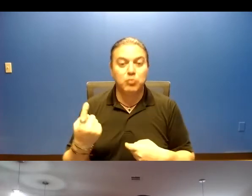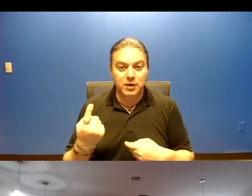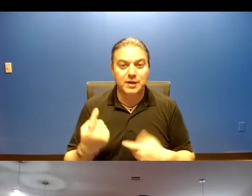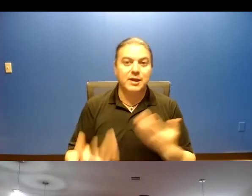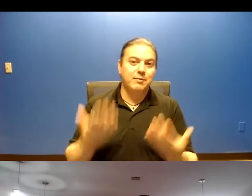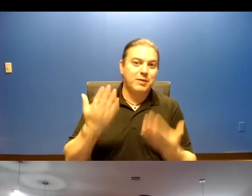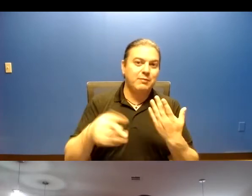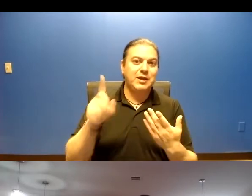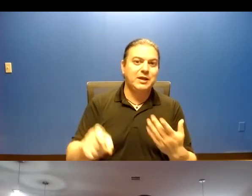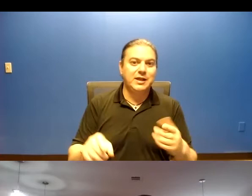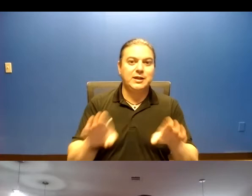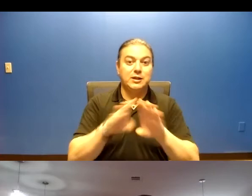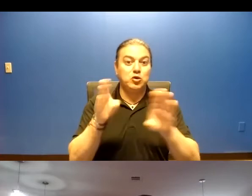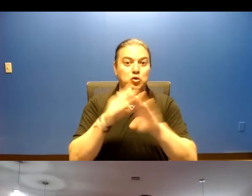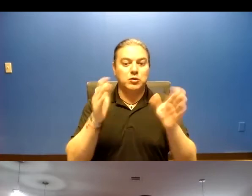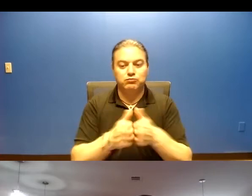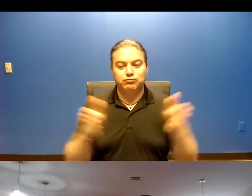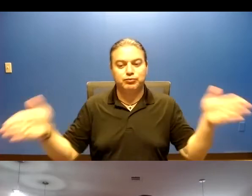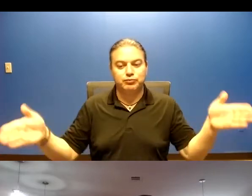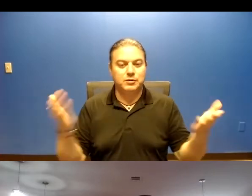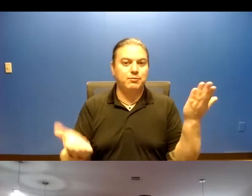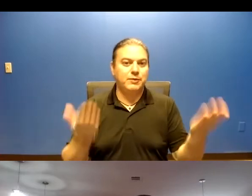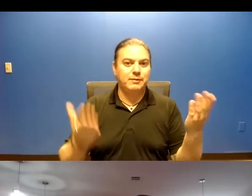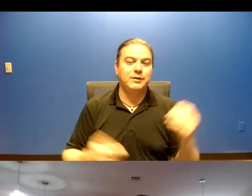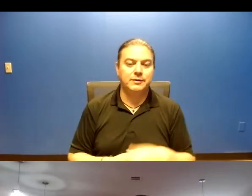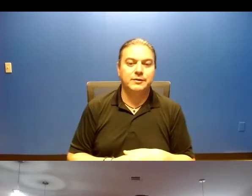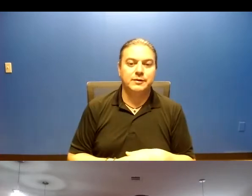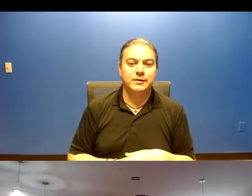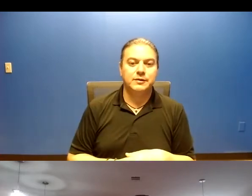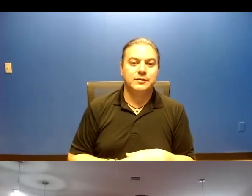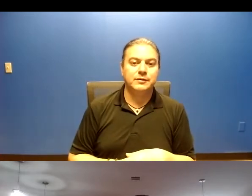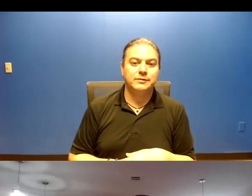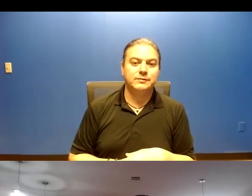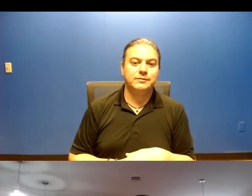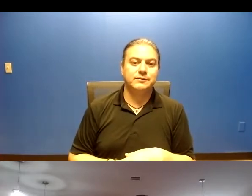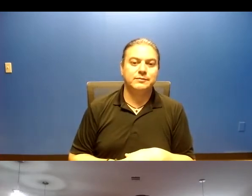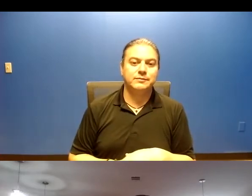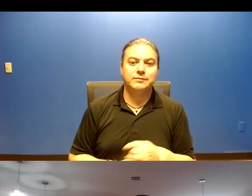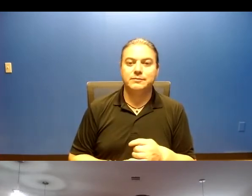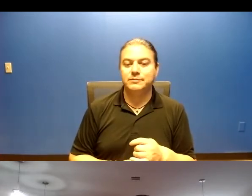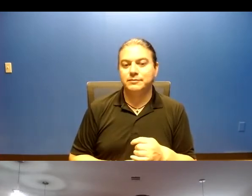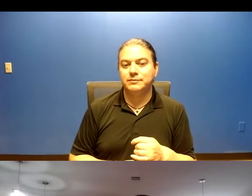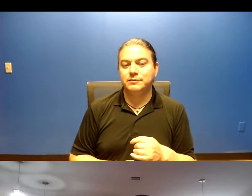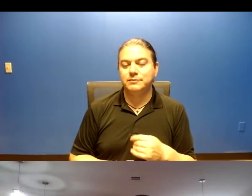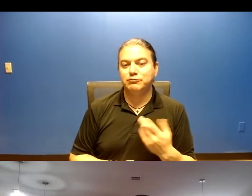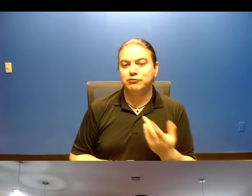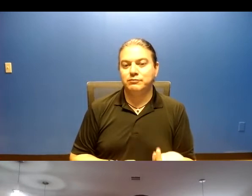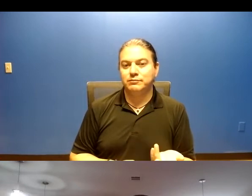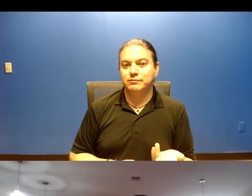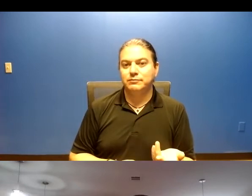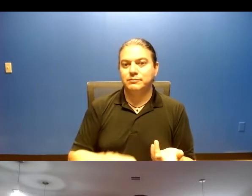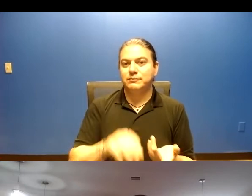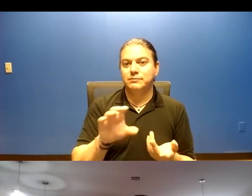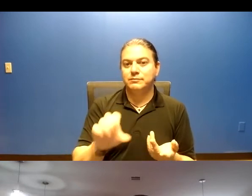out as well. So those are the ones I need. So Susan, I